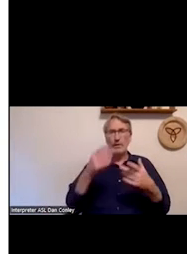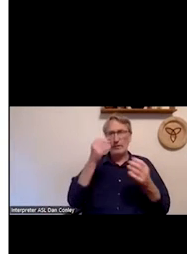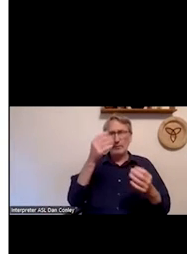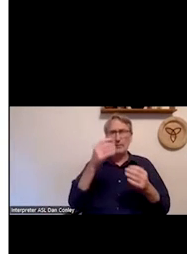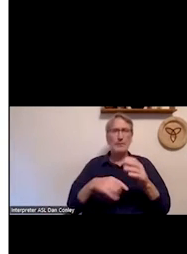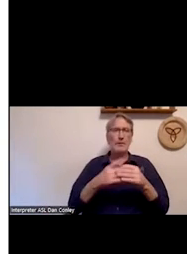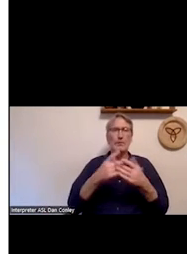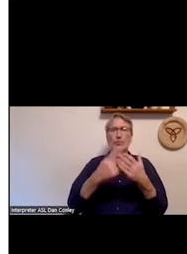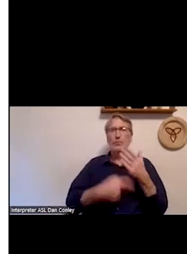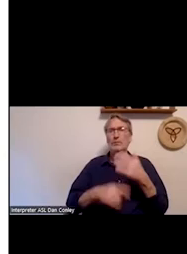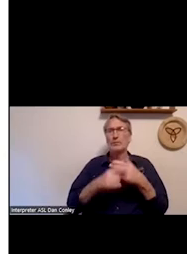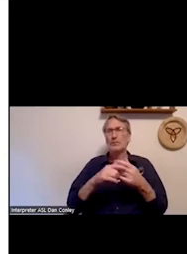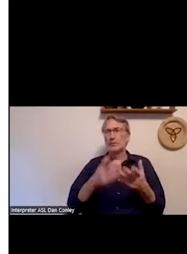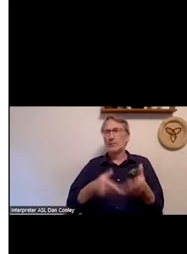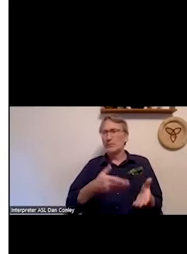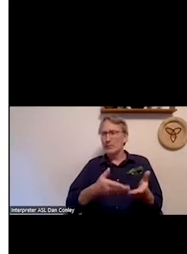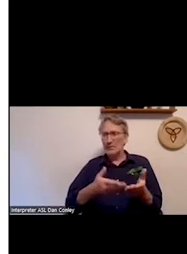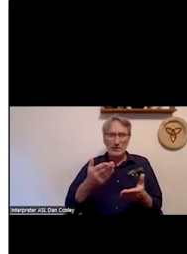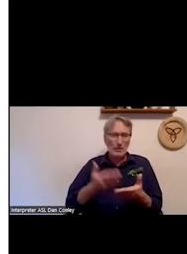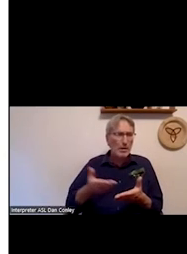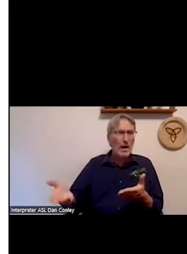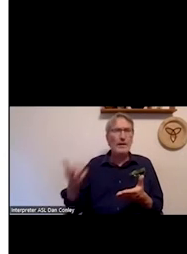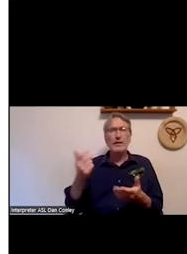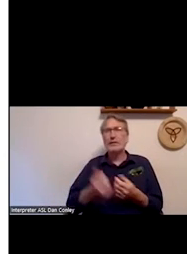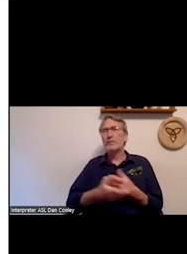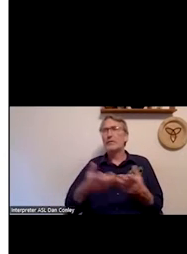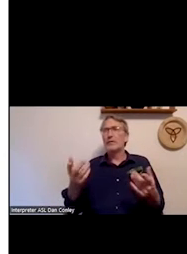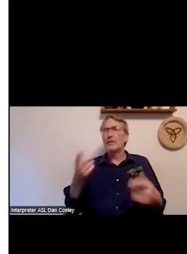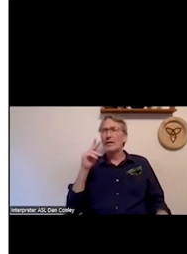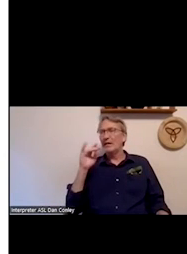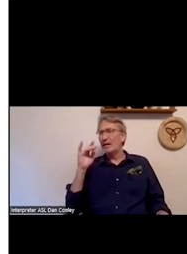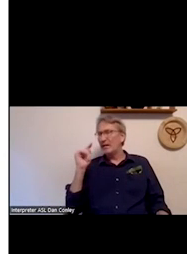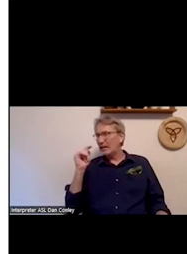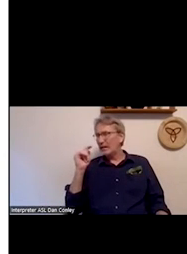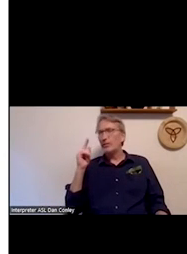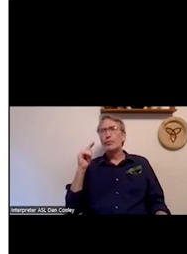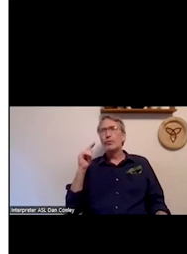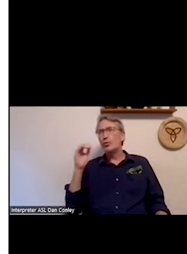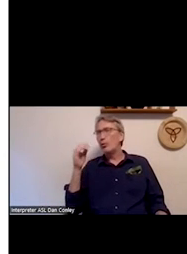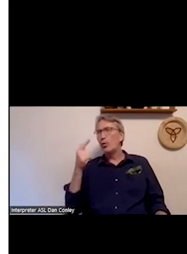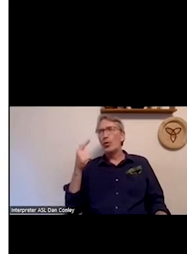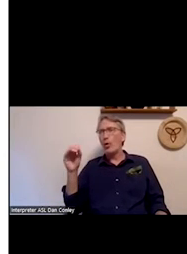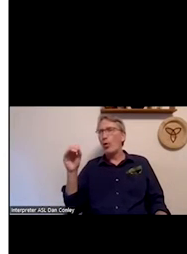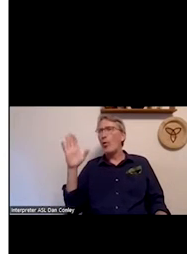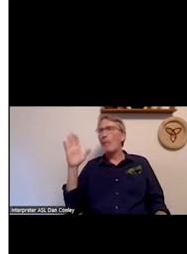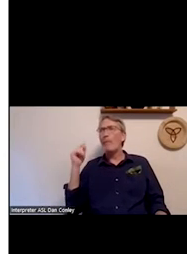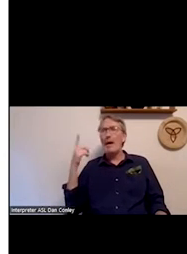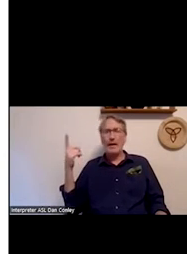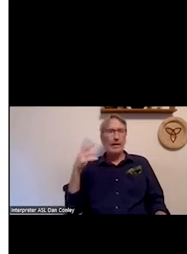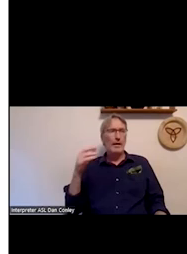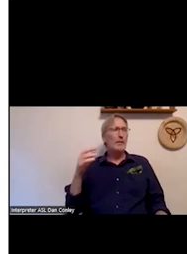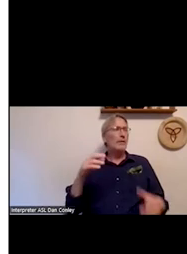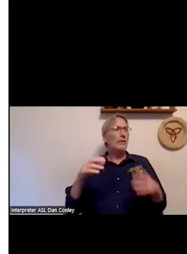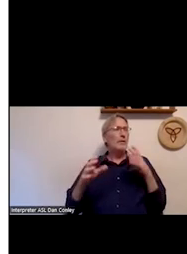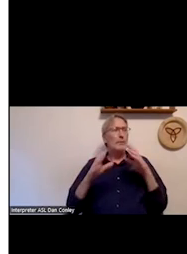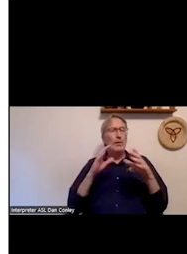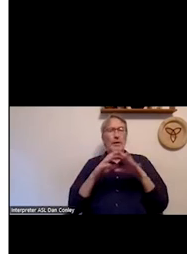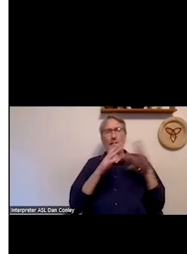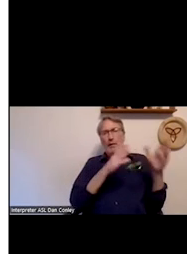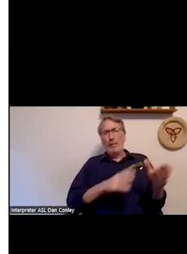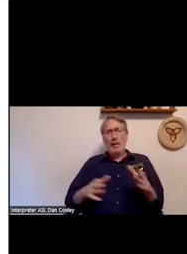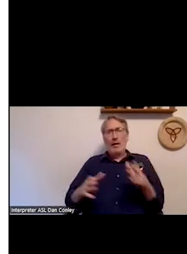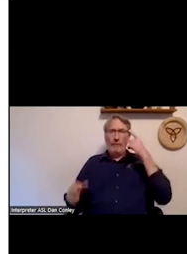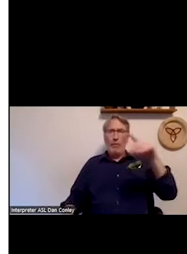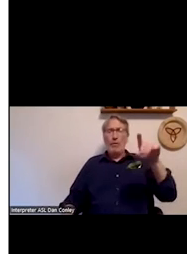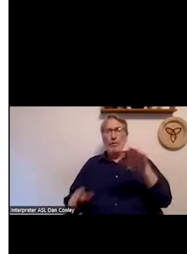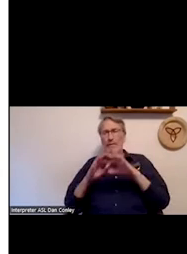need to gather in an emergency, a kit or go bag, and we give recommendations for creating a family communication plan.